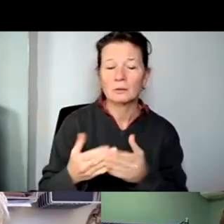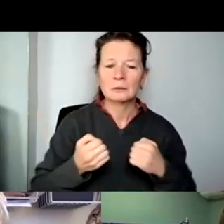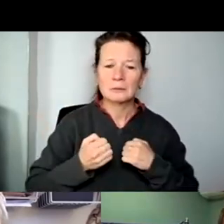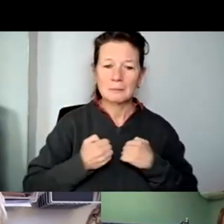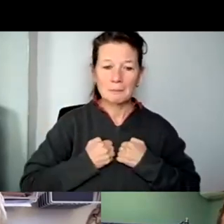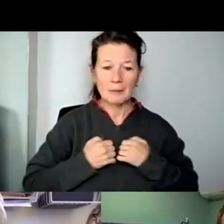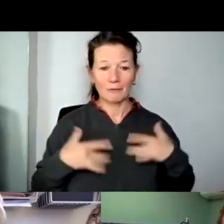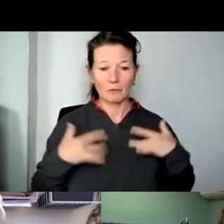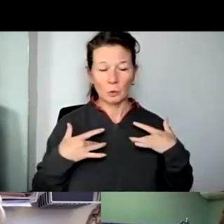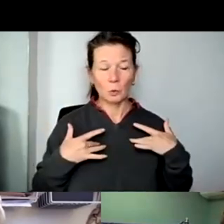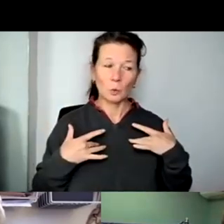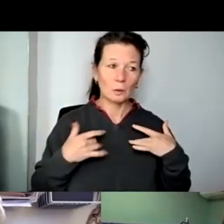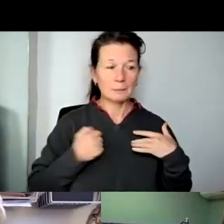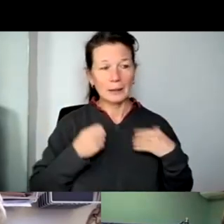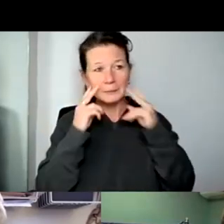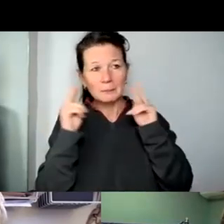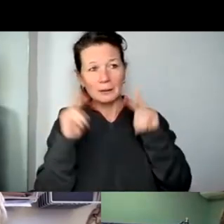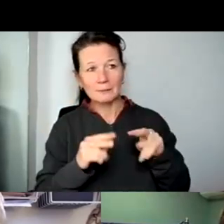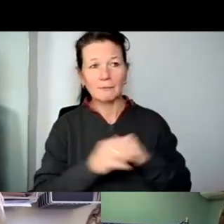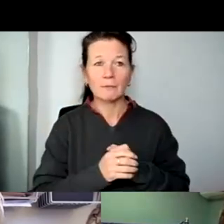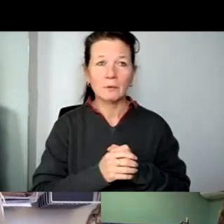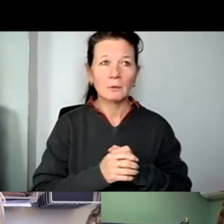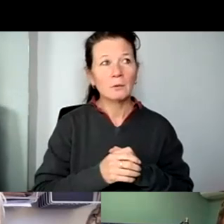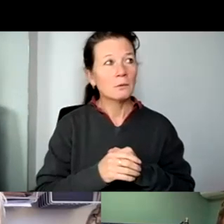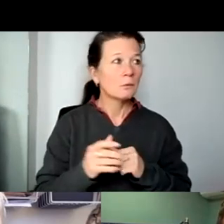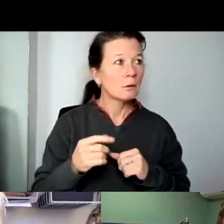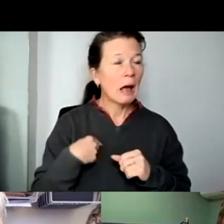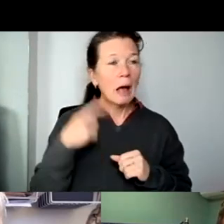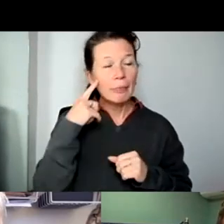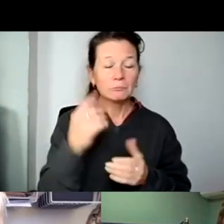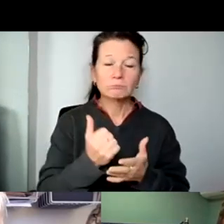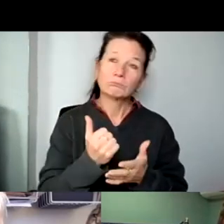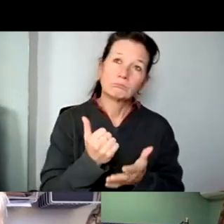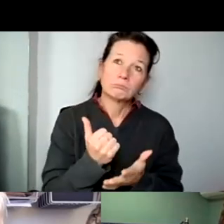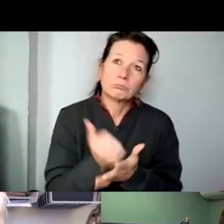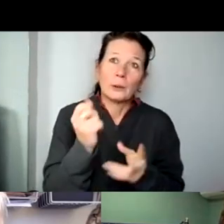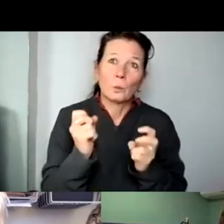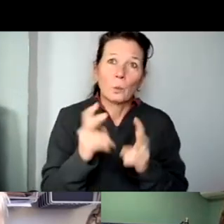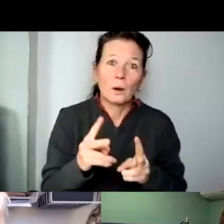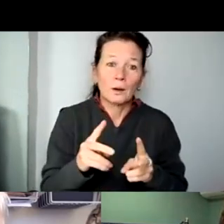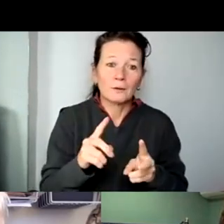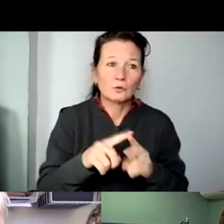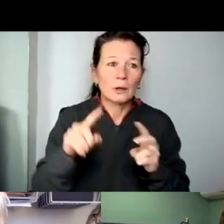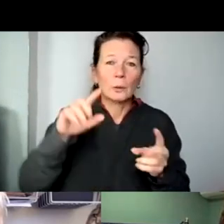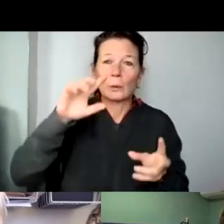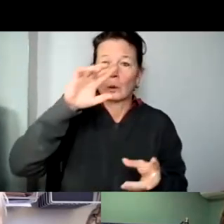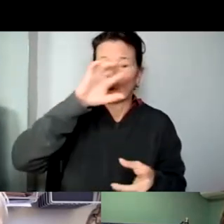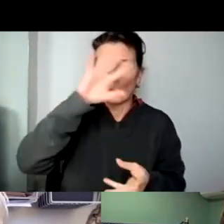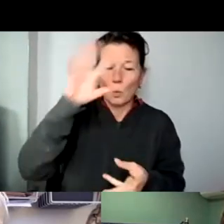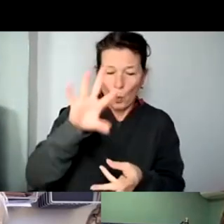perspective, I think it's a brilliant way of boiling down